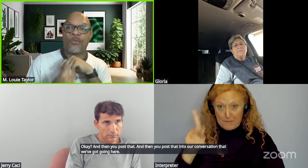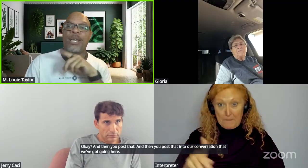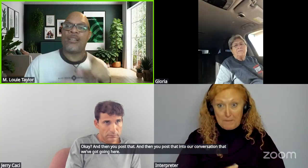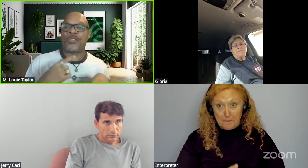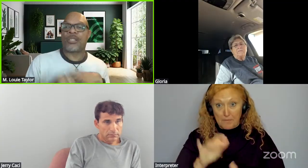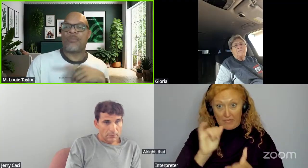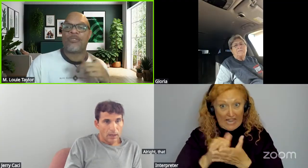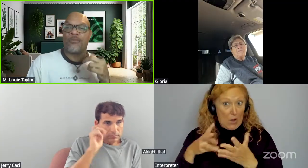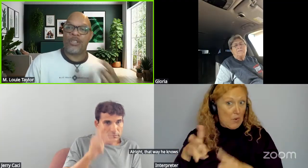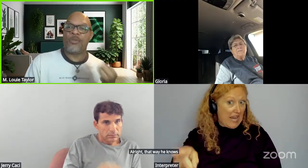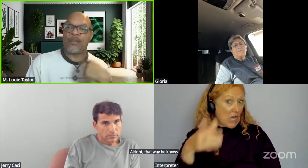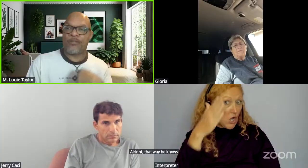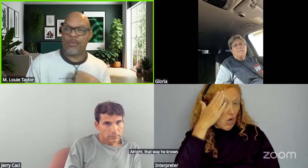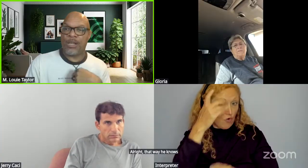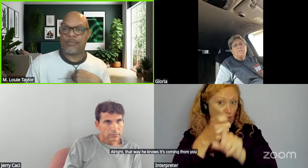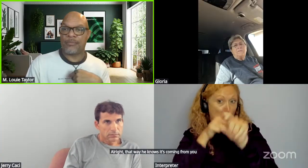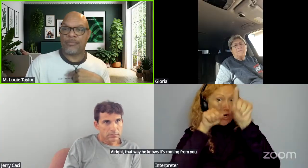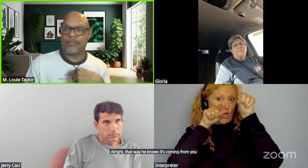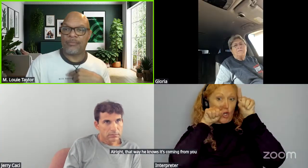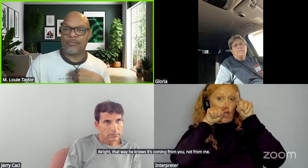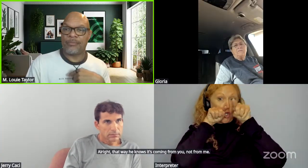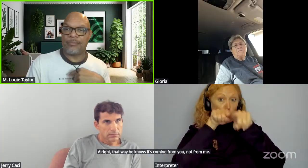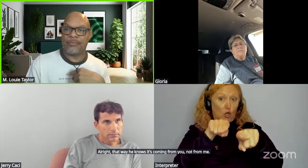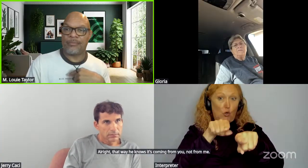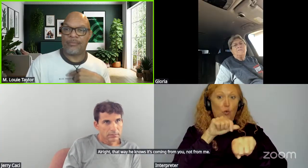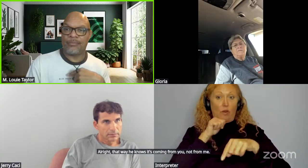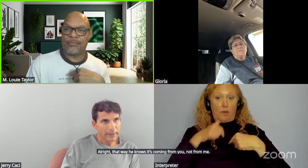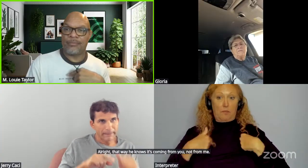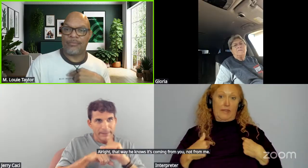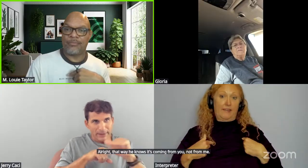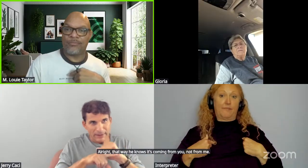That way he knows it's coming from you, not from me.